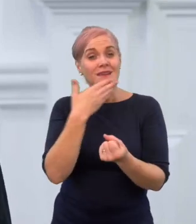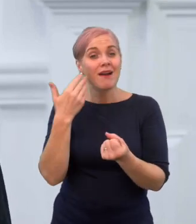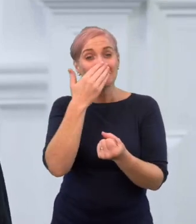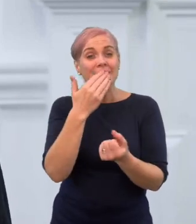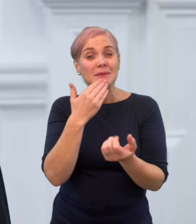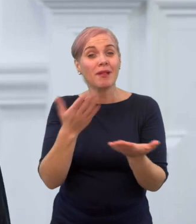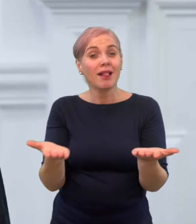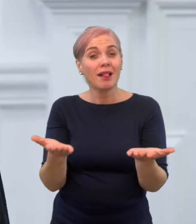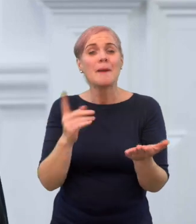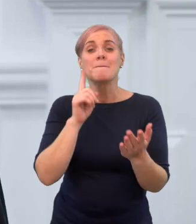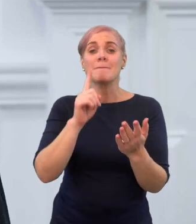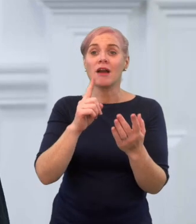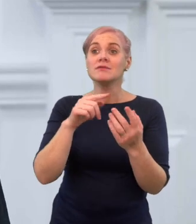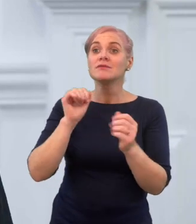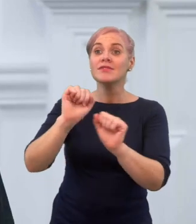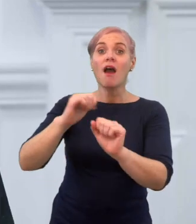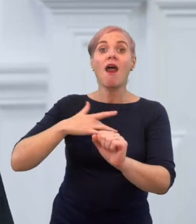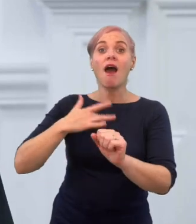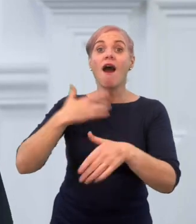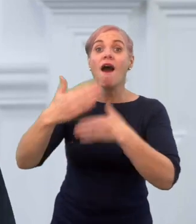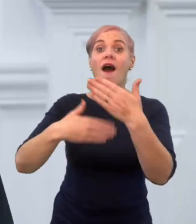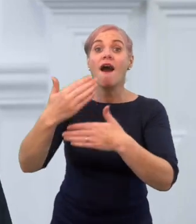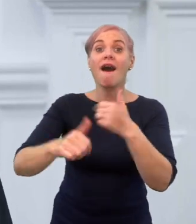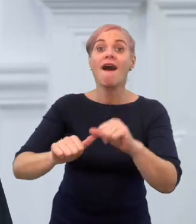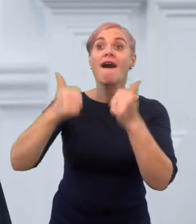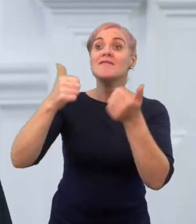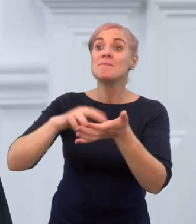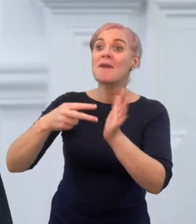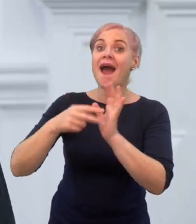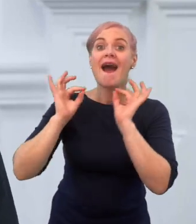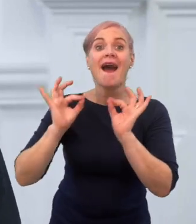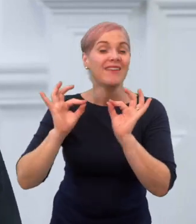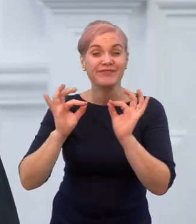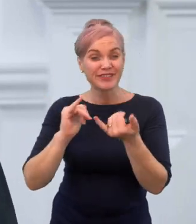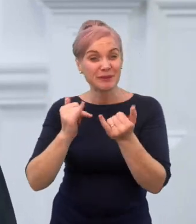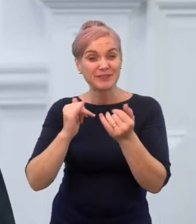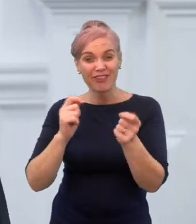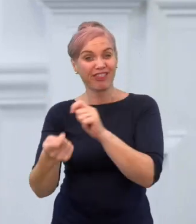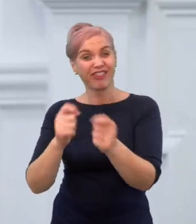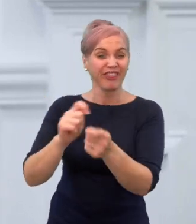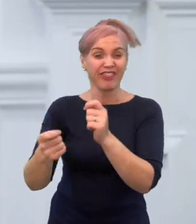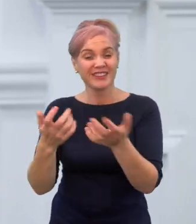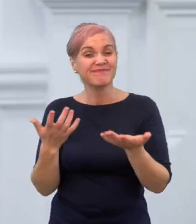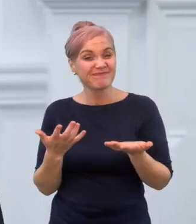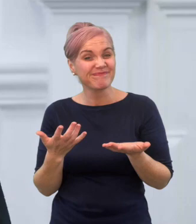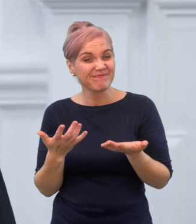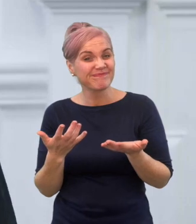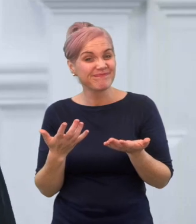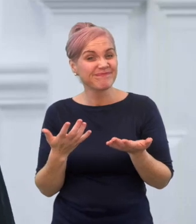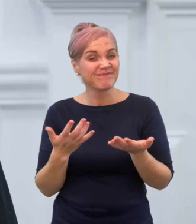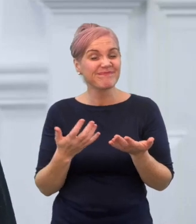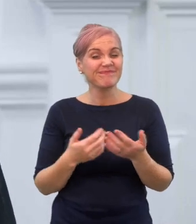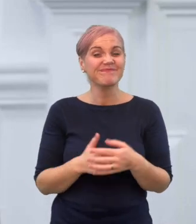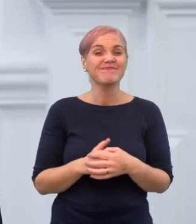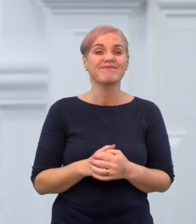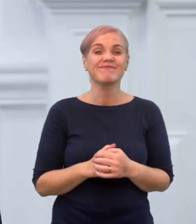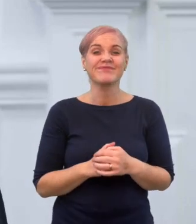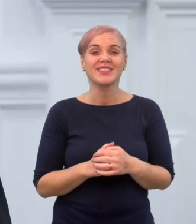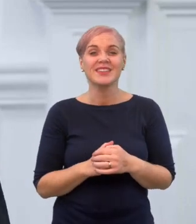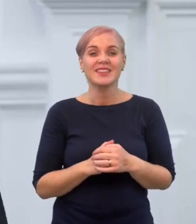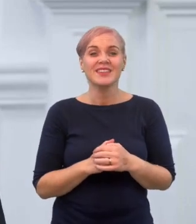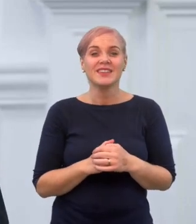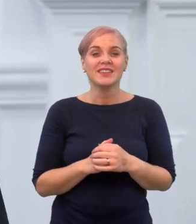there are nice people in the world, you know, and things don't necessarily go according to plan for them either. But